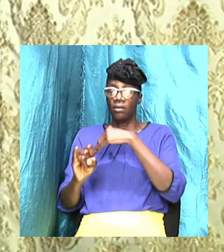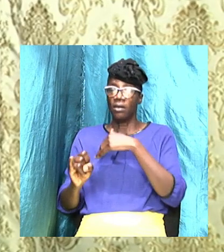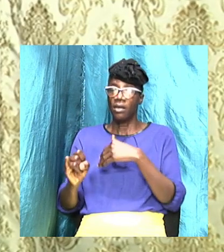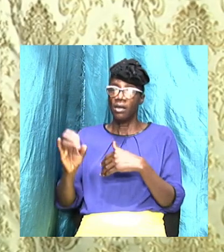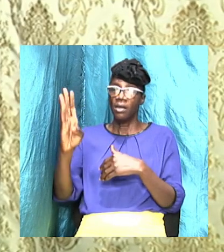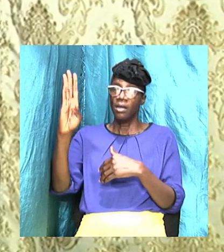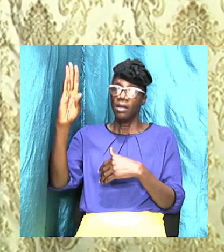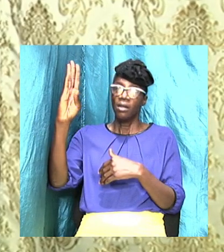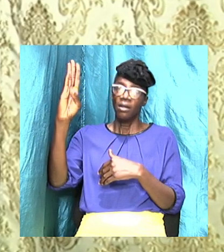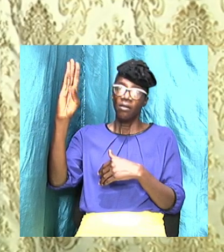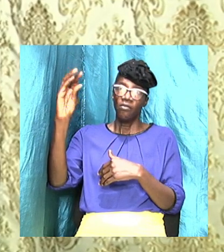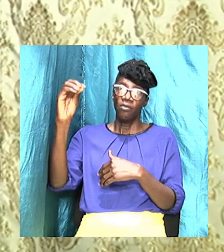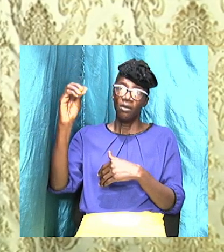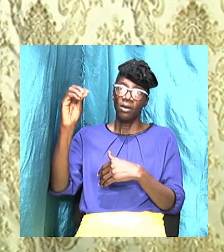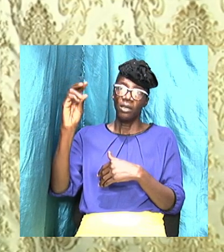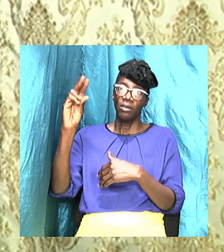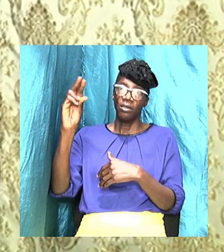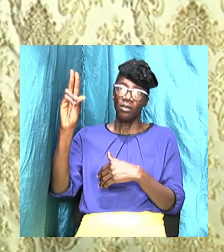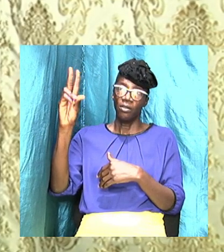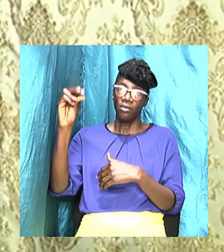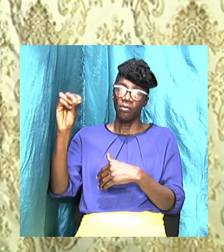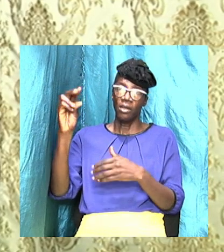43 and verse 15.